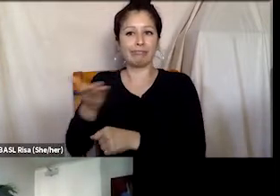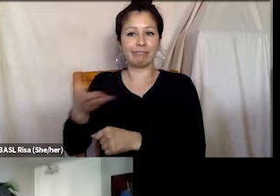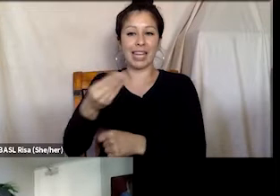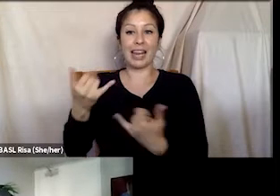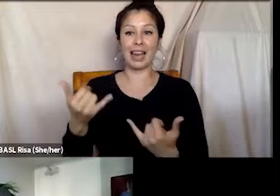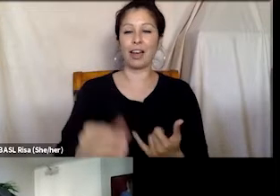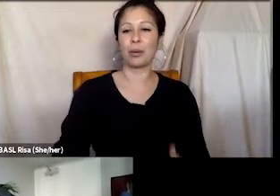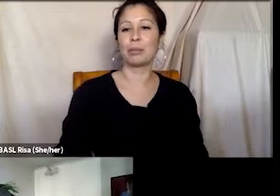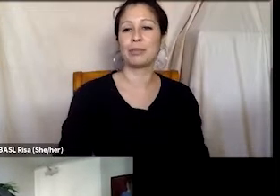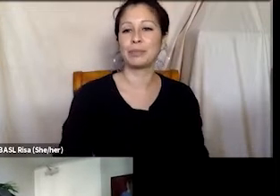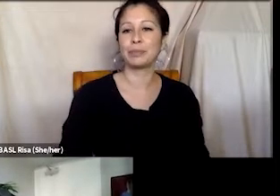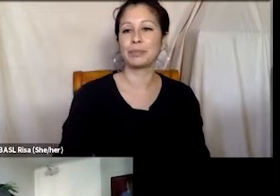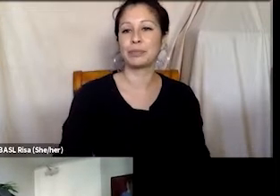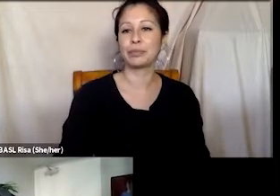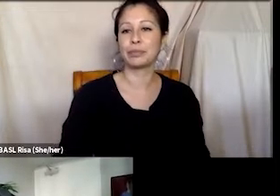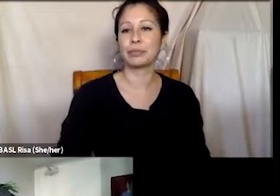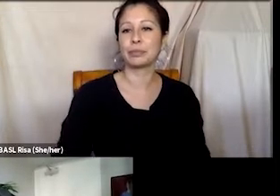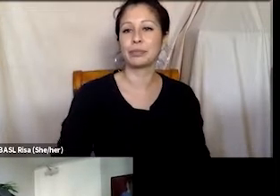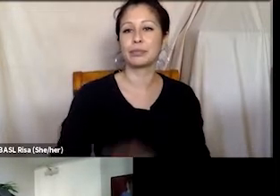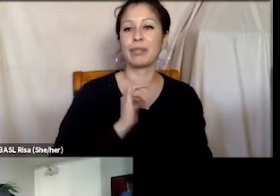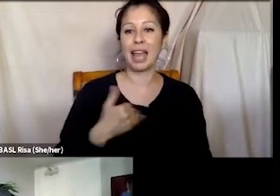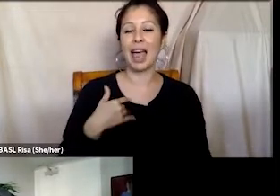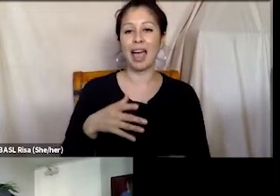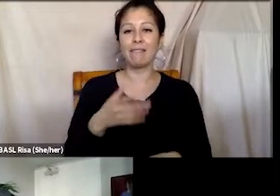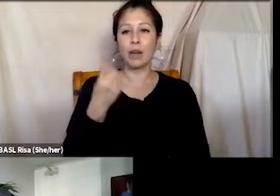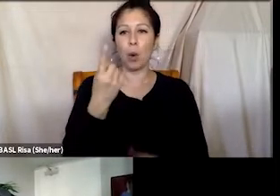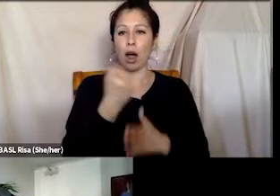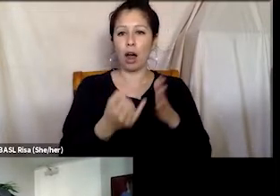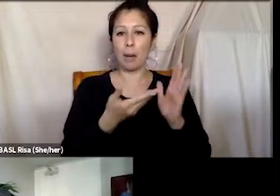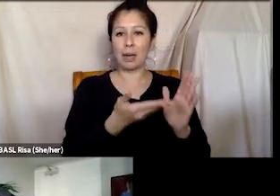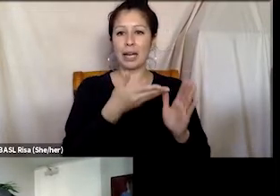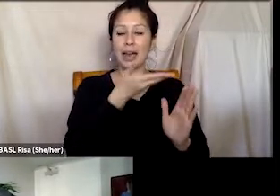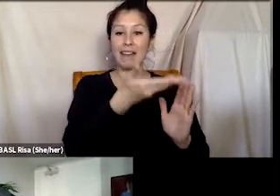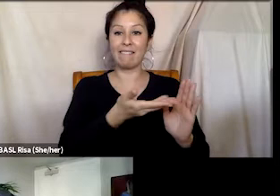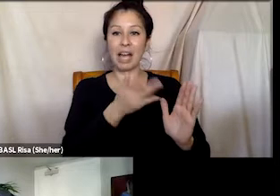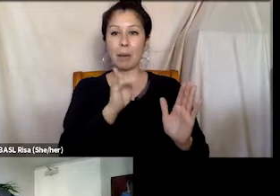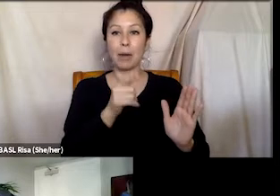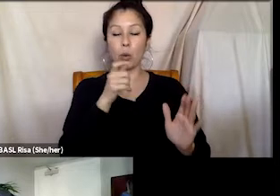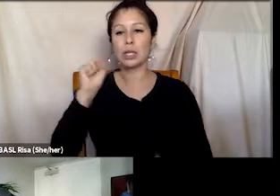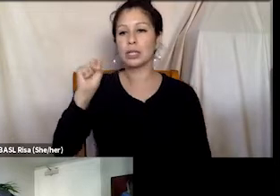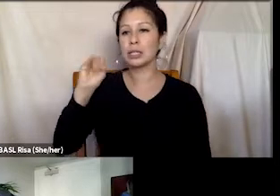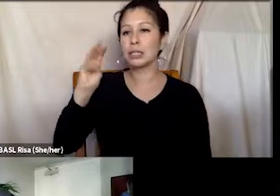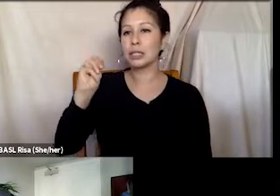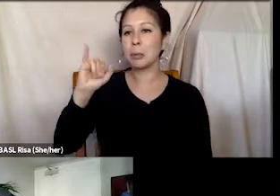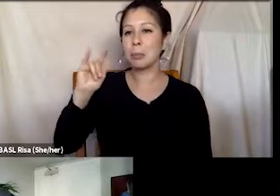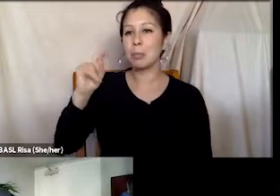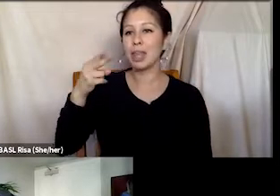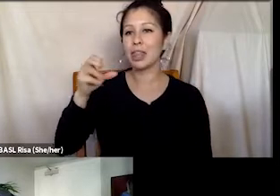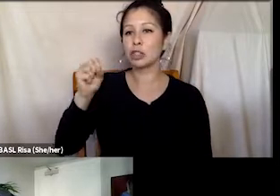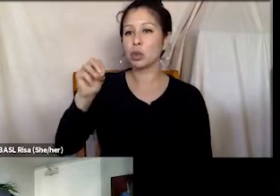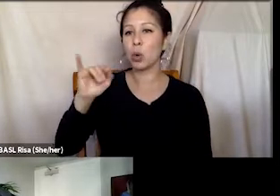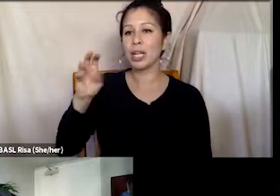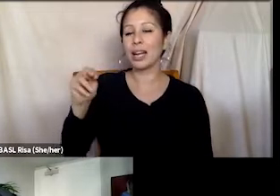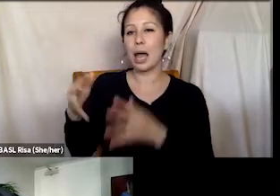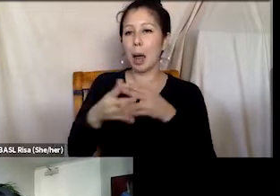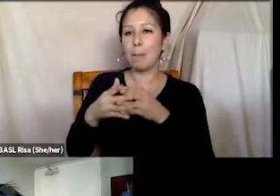now I do have a piece that was invited by the Smithsonian American Art Archives, which I'll